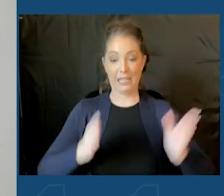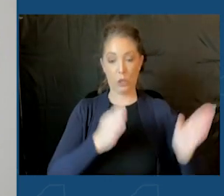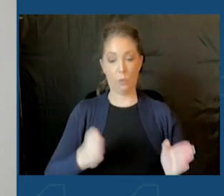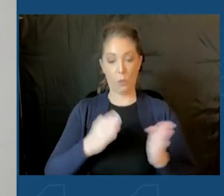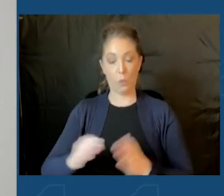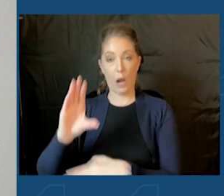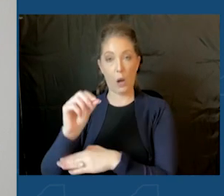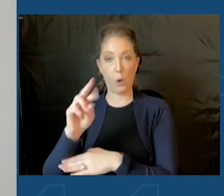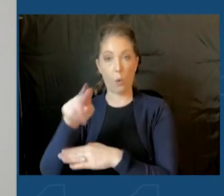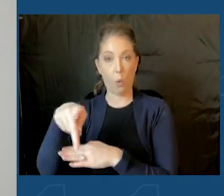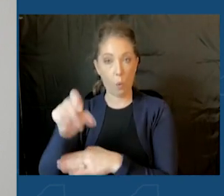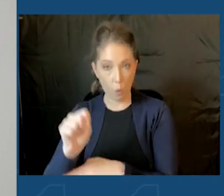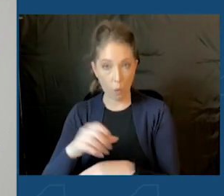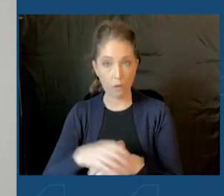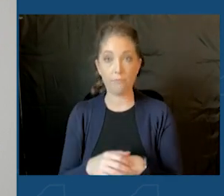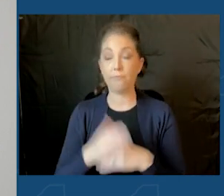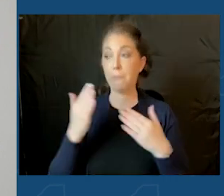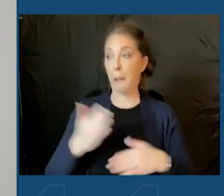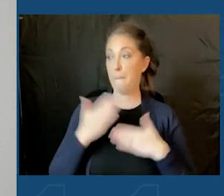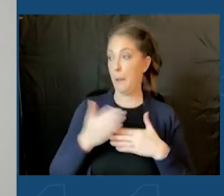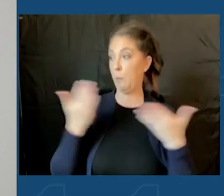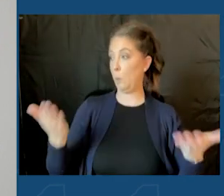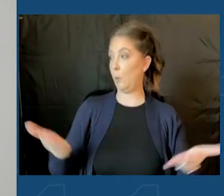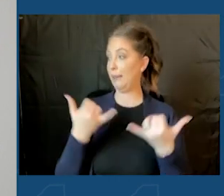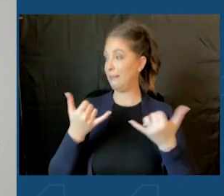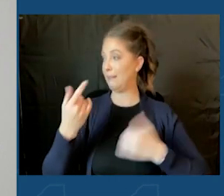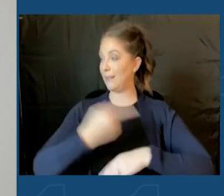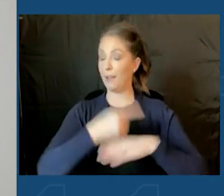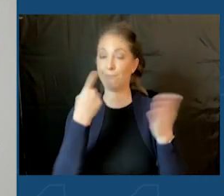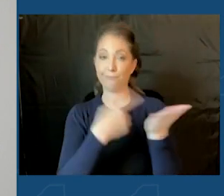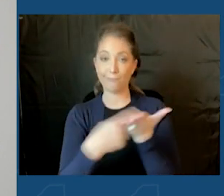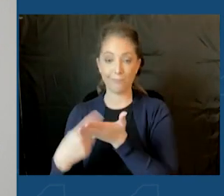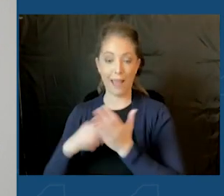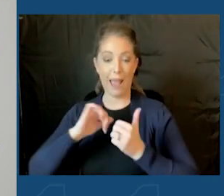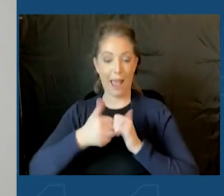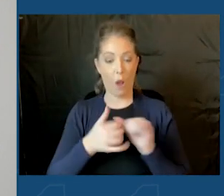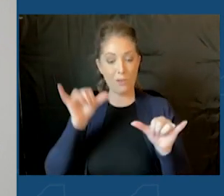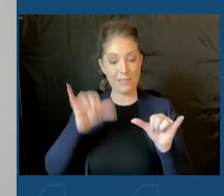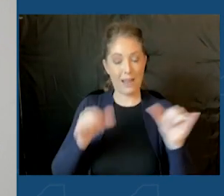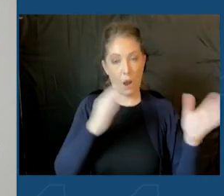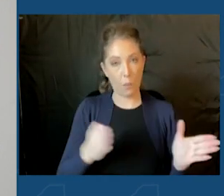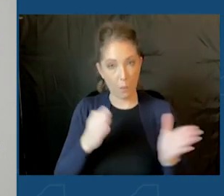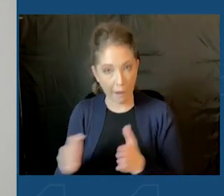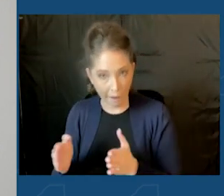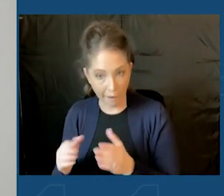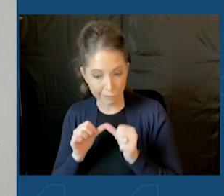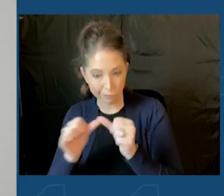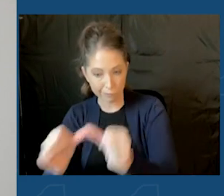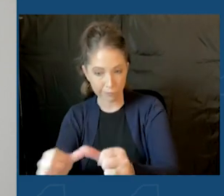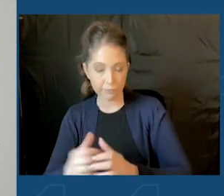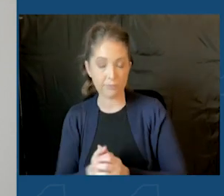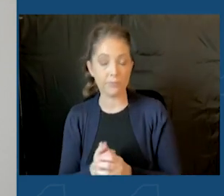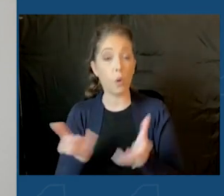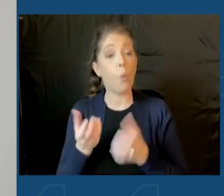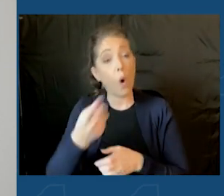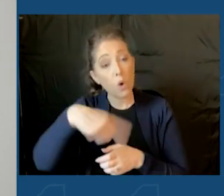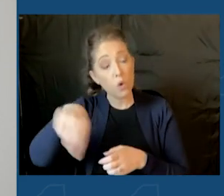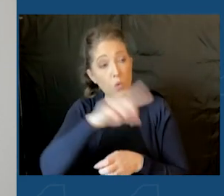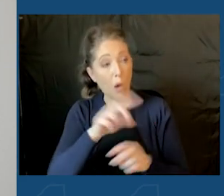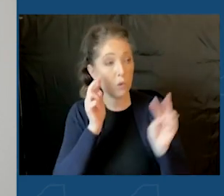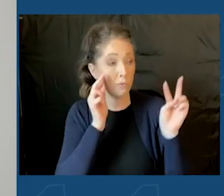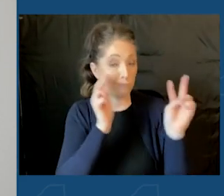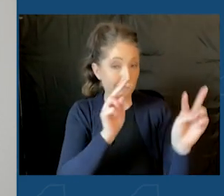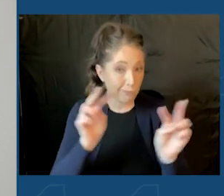to stakeholders about how to stay prepared, and we want you to stay safe by staying alert, having a plan, and